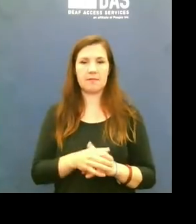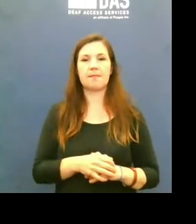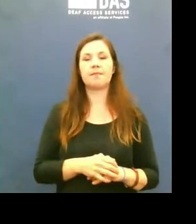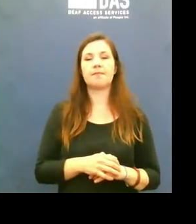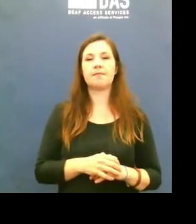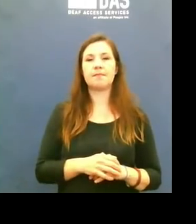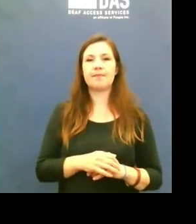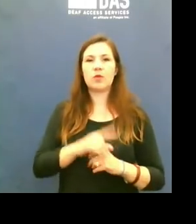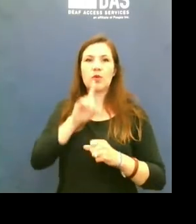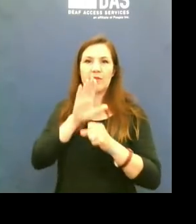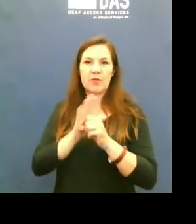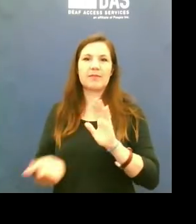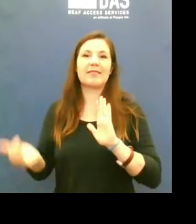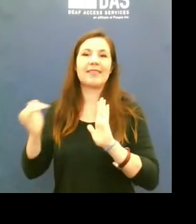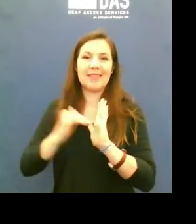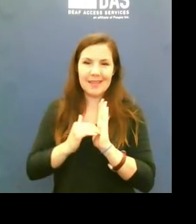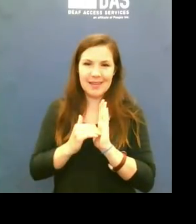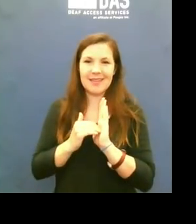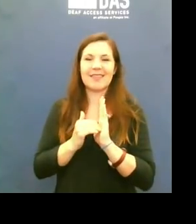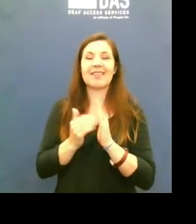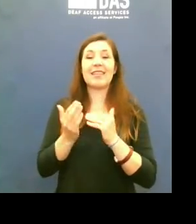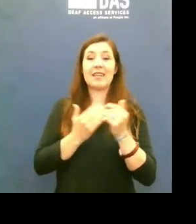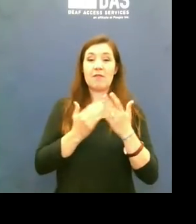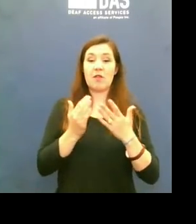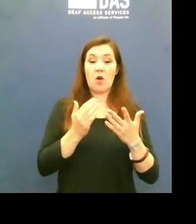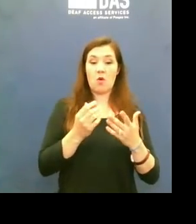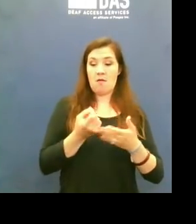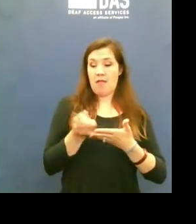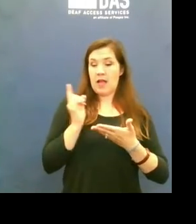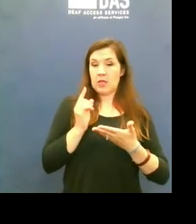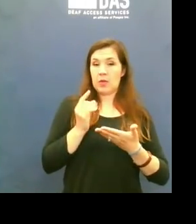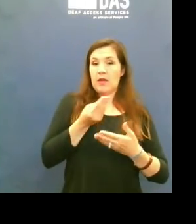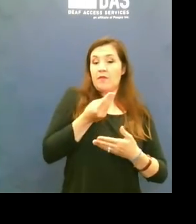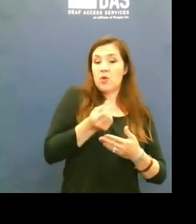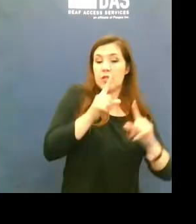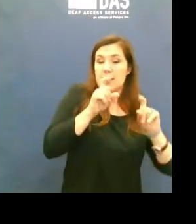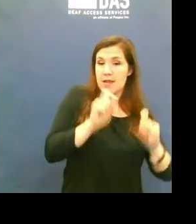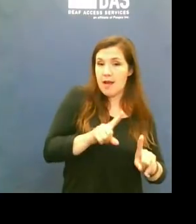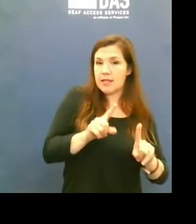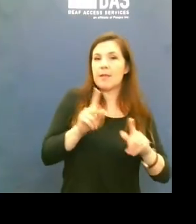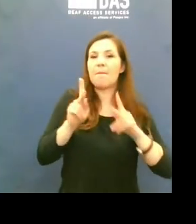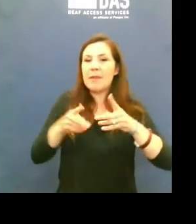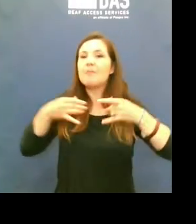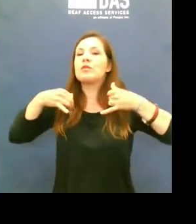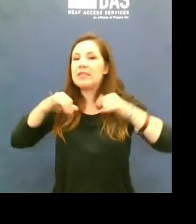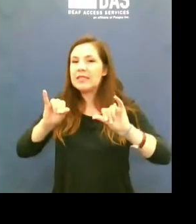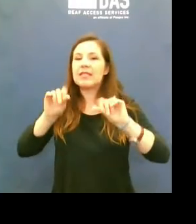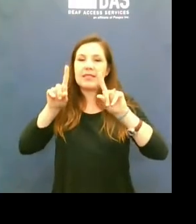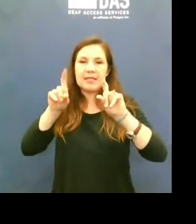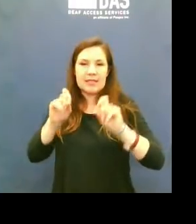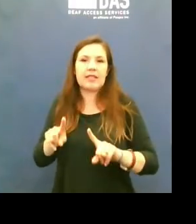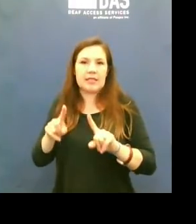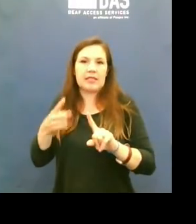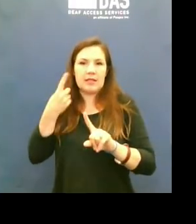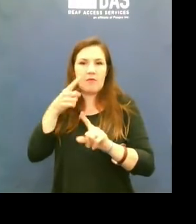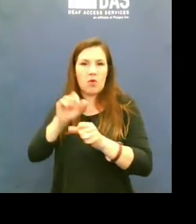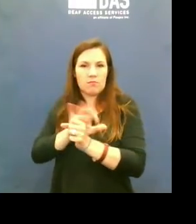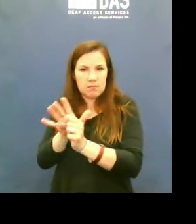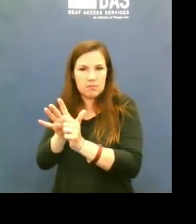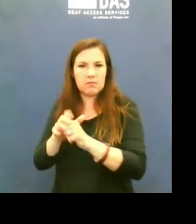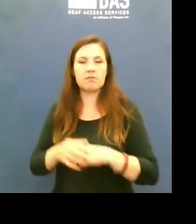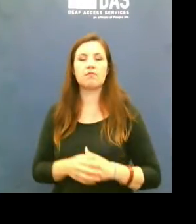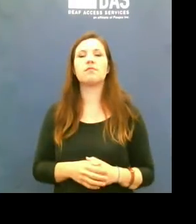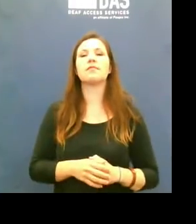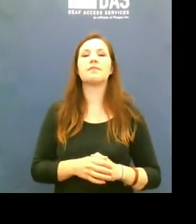that confirms once again that even though we have less tests last week, people are still testing for COVID-19. And if